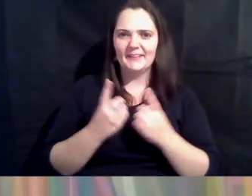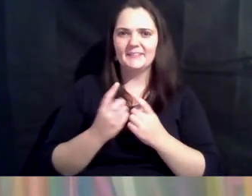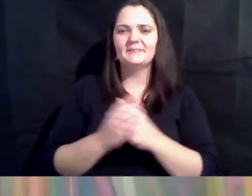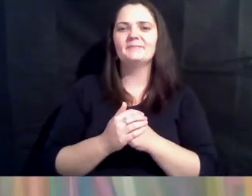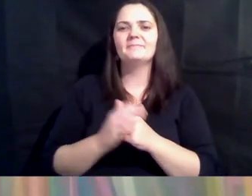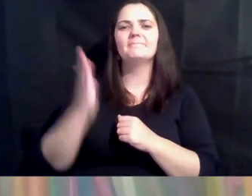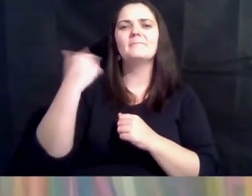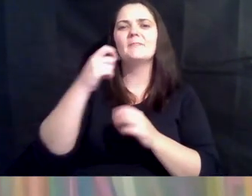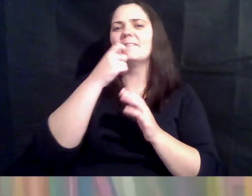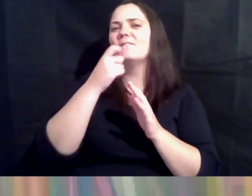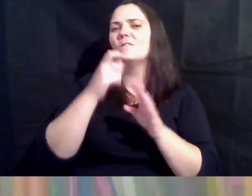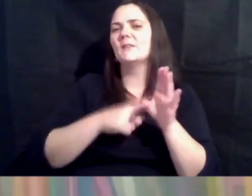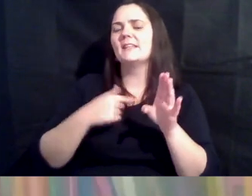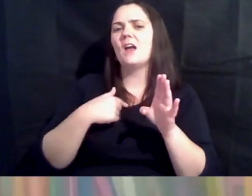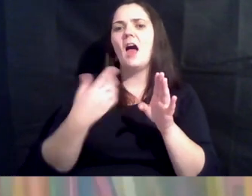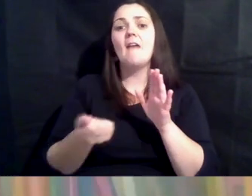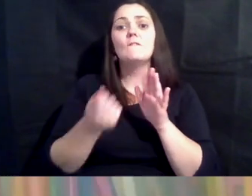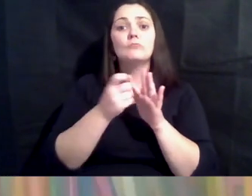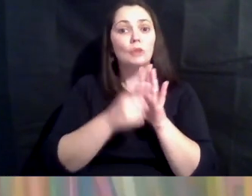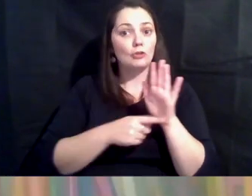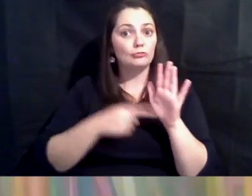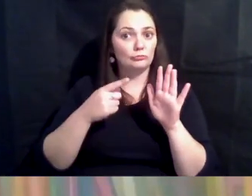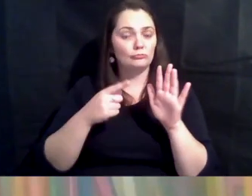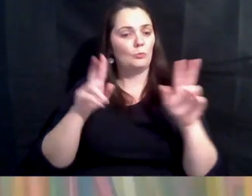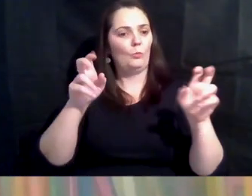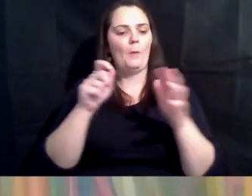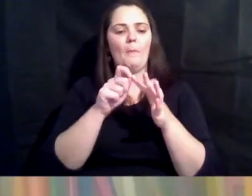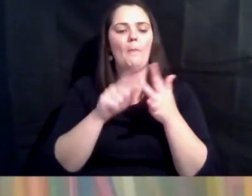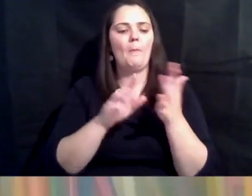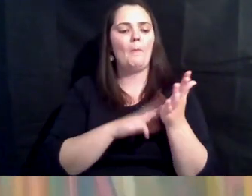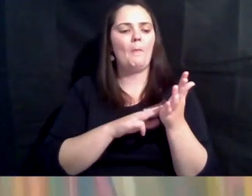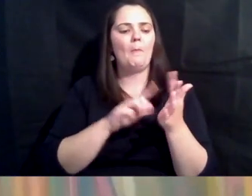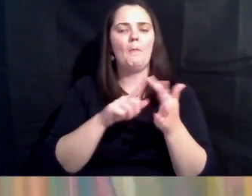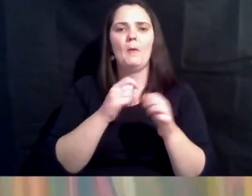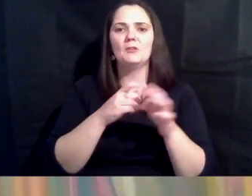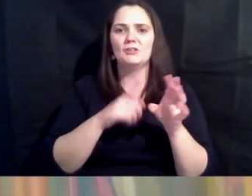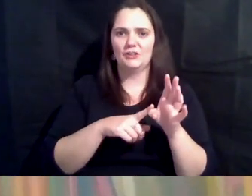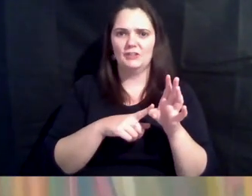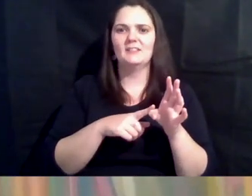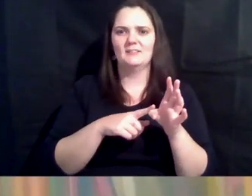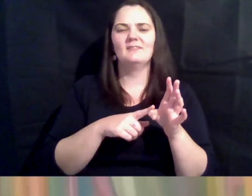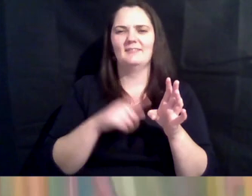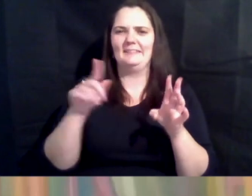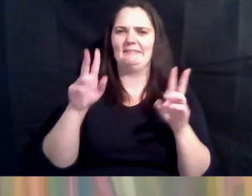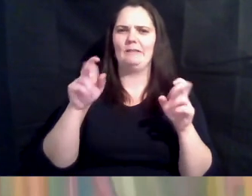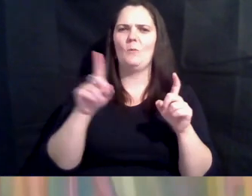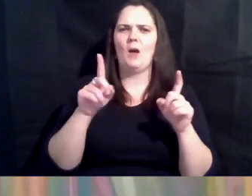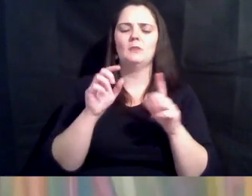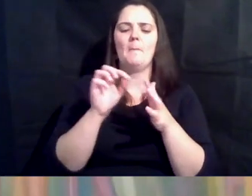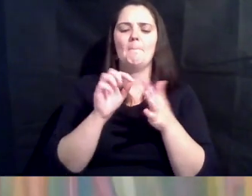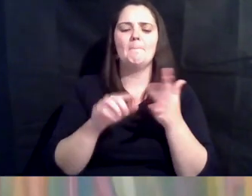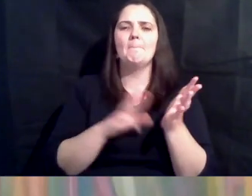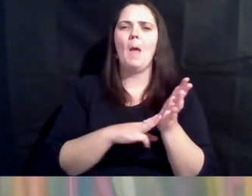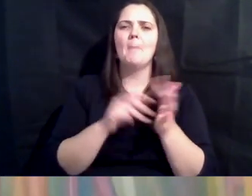couple of years, I did a project called Apomagy, which was about saying sorry with a pom-pom. And this year I'm